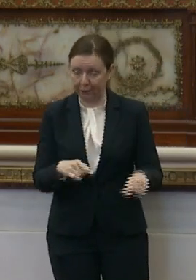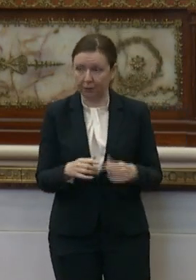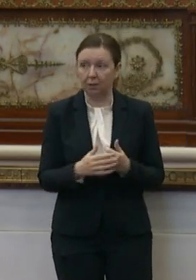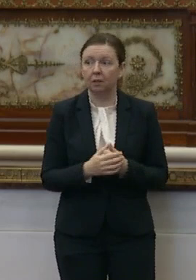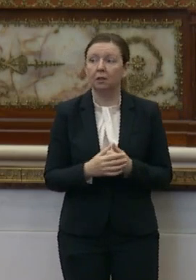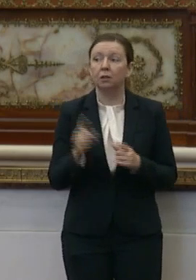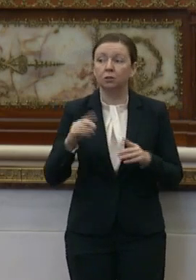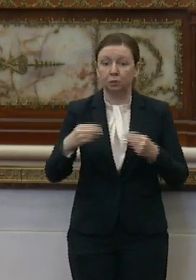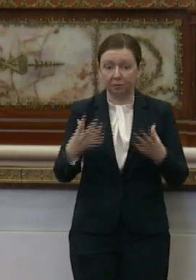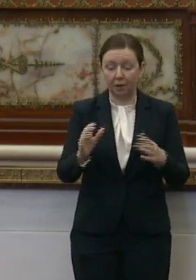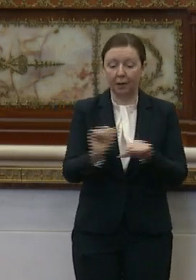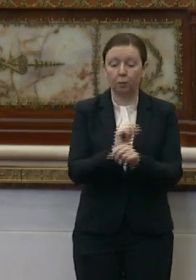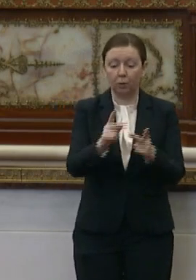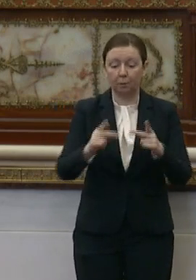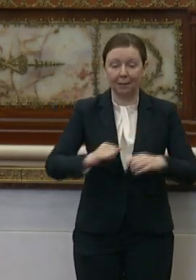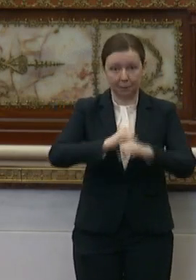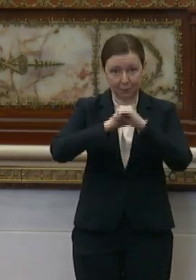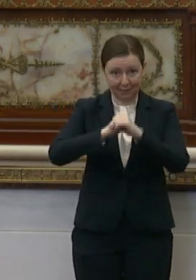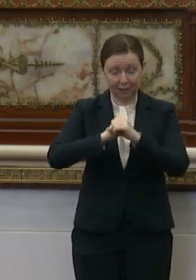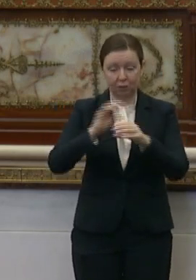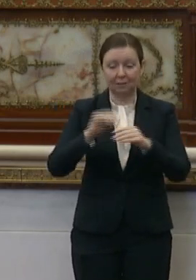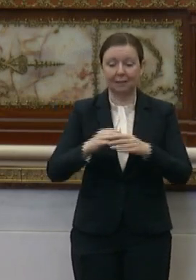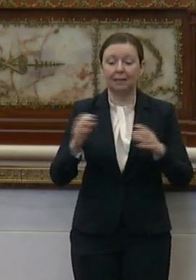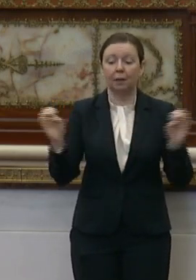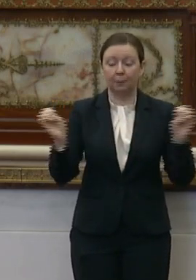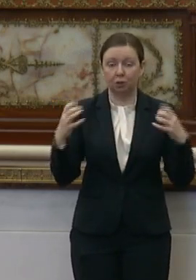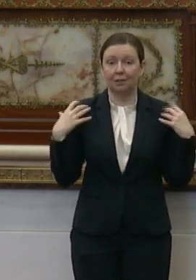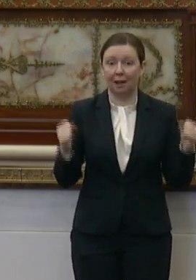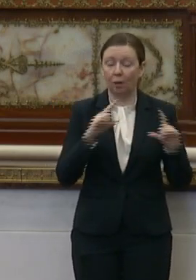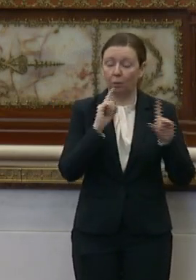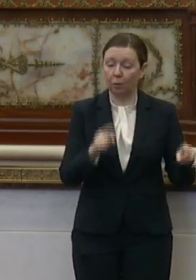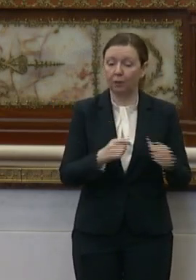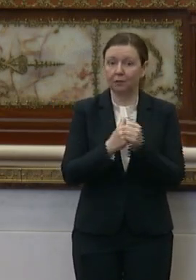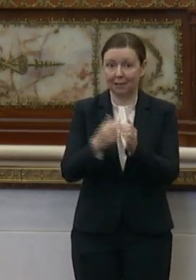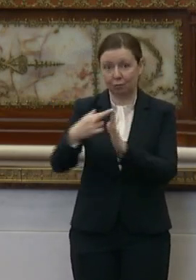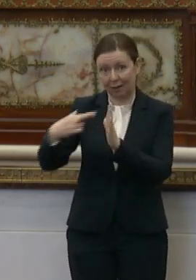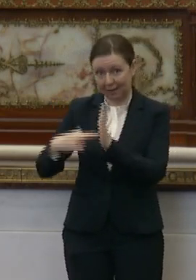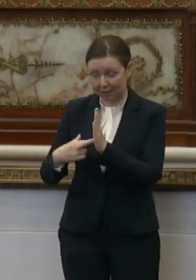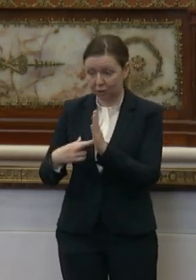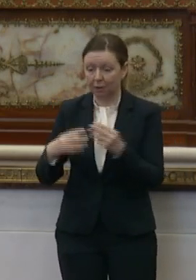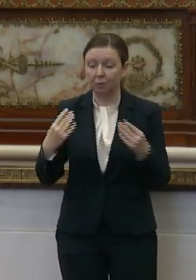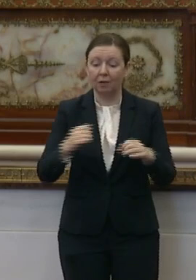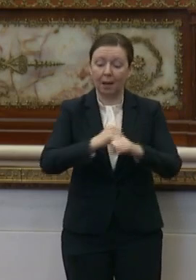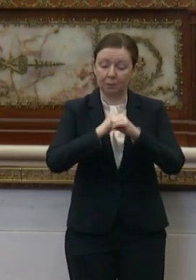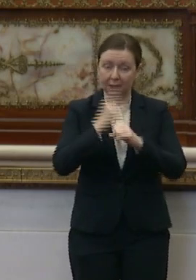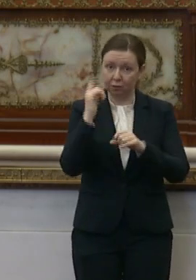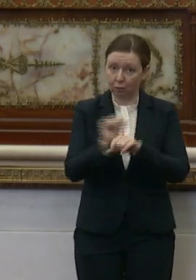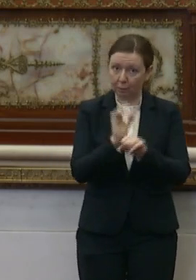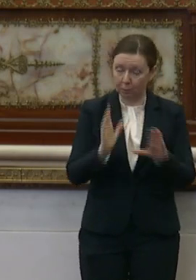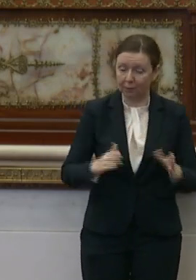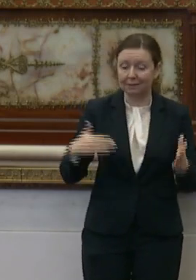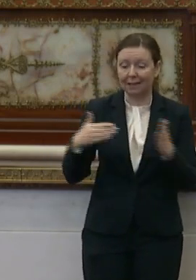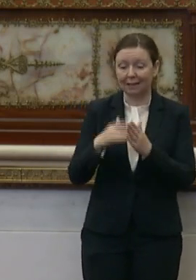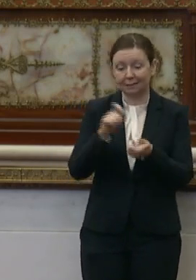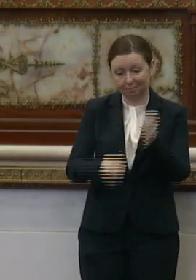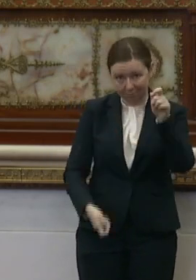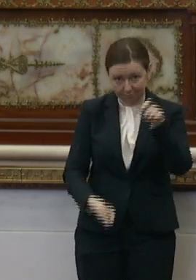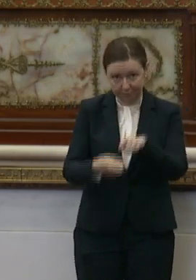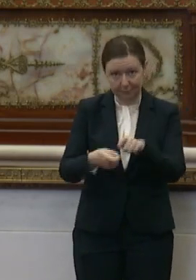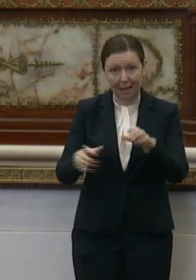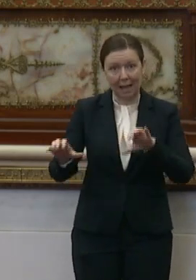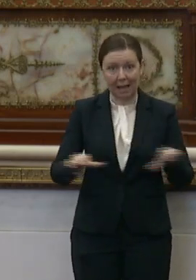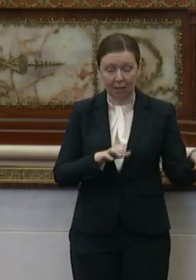to provide workplace protections in emergency health orders and regulations, provide protections for employees against retaliatory